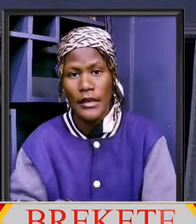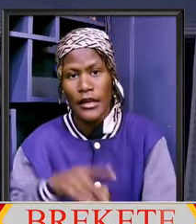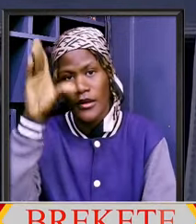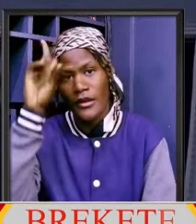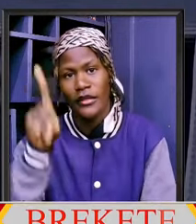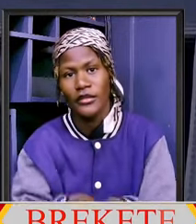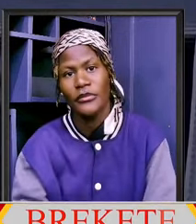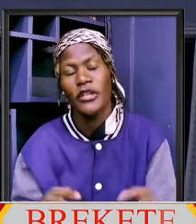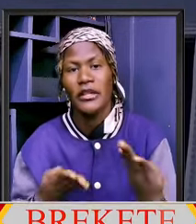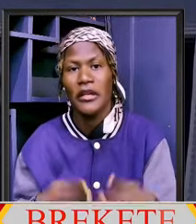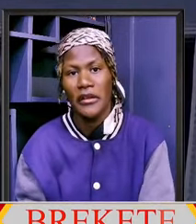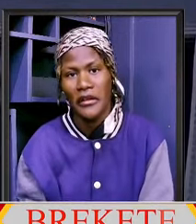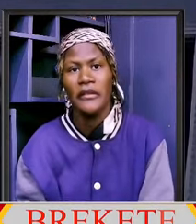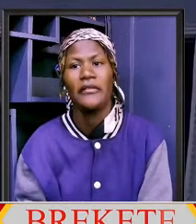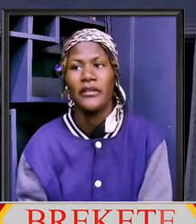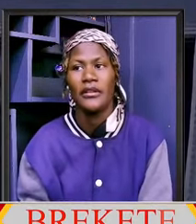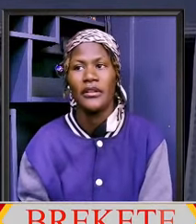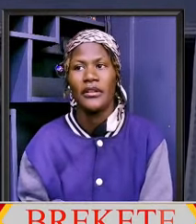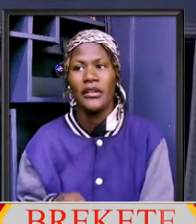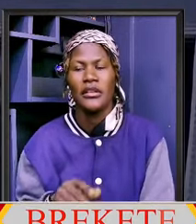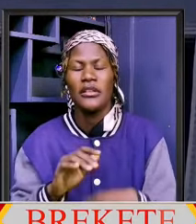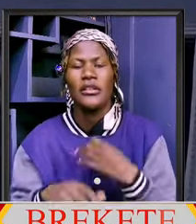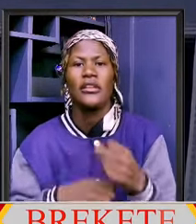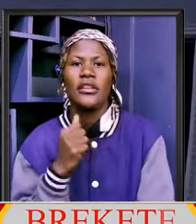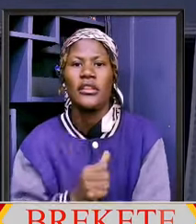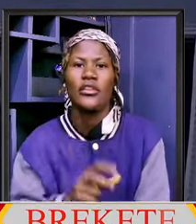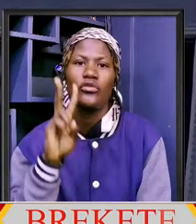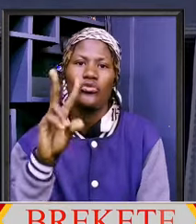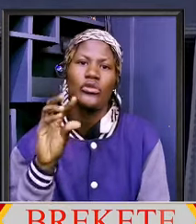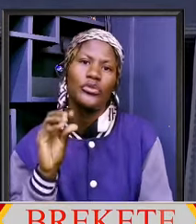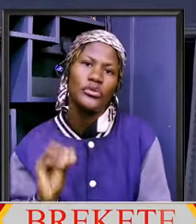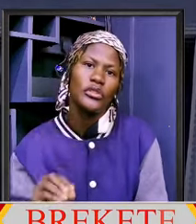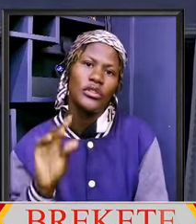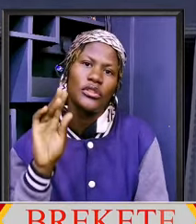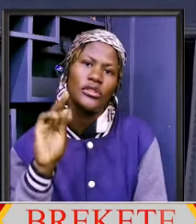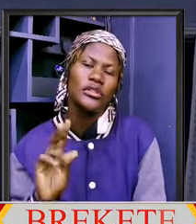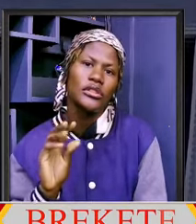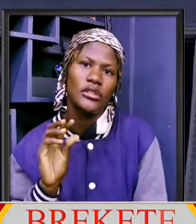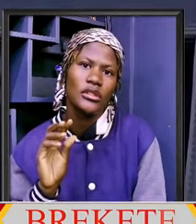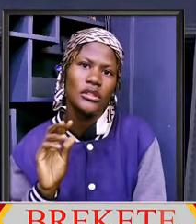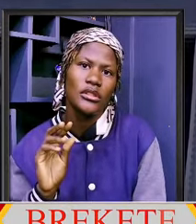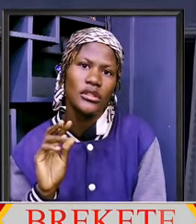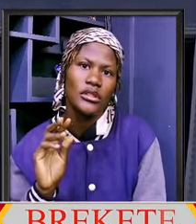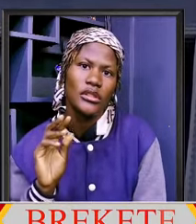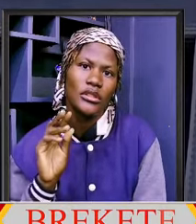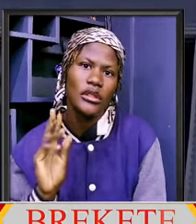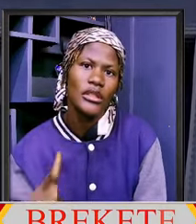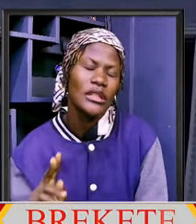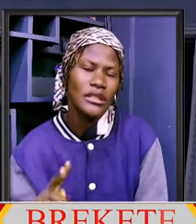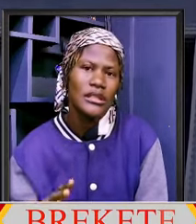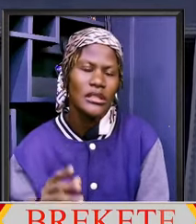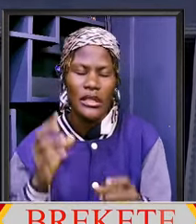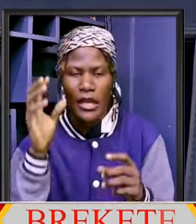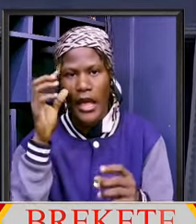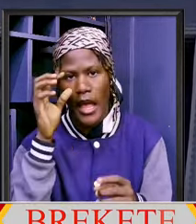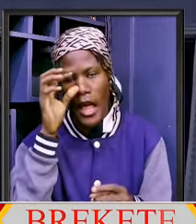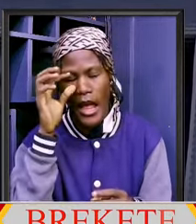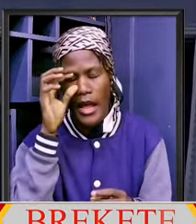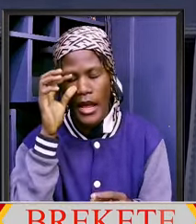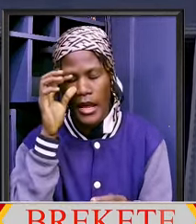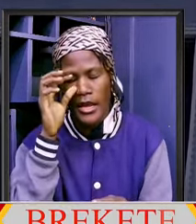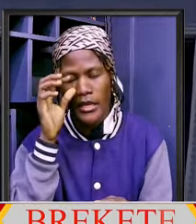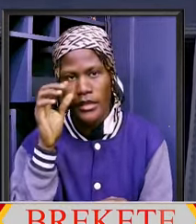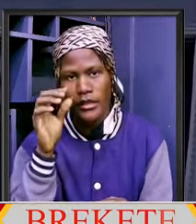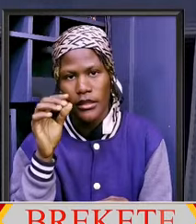year 2016, my husband died. This eye started by 17. I had this husband, my husband